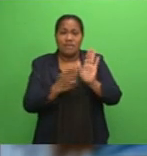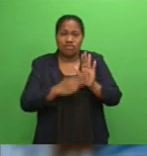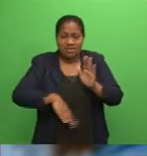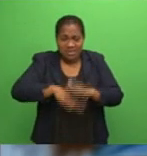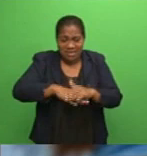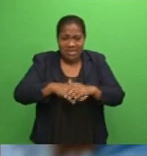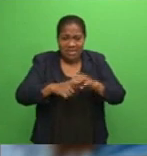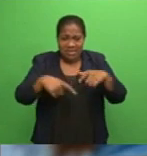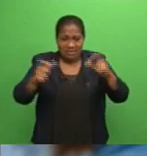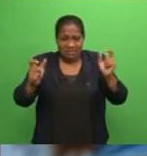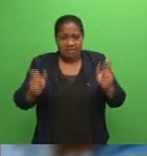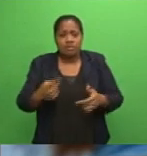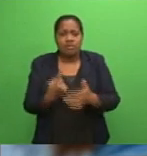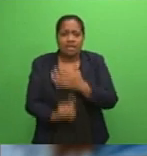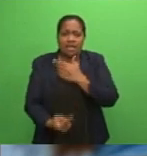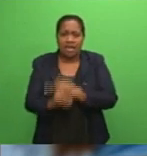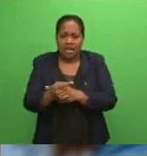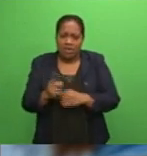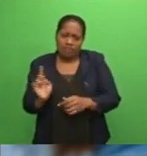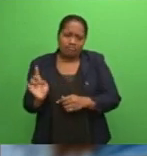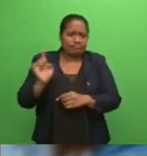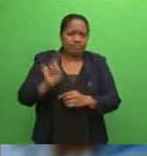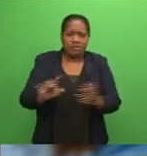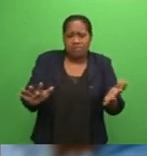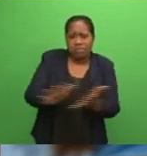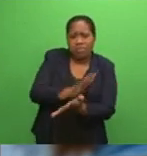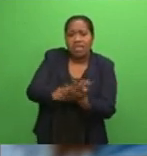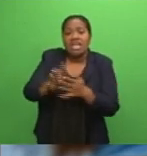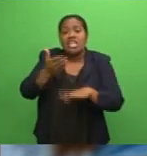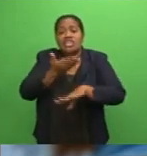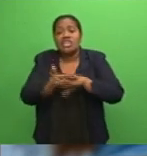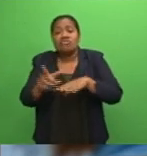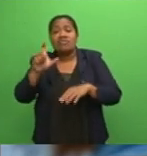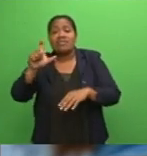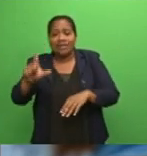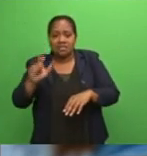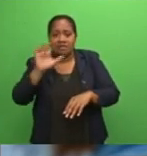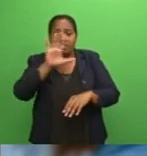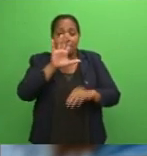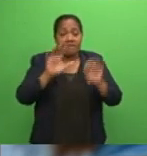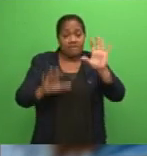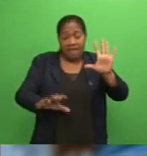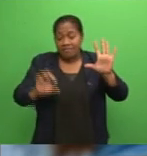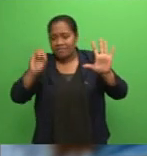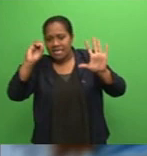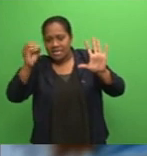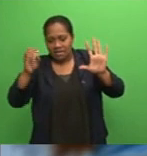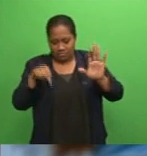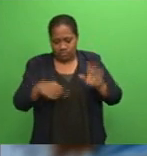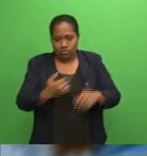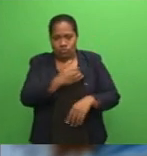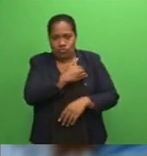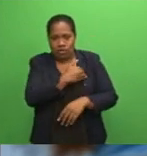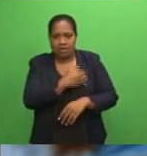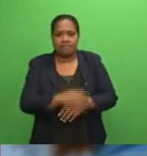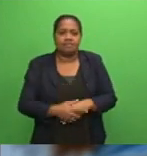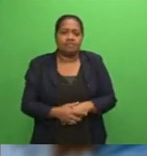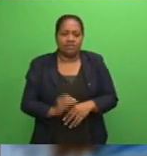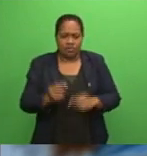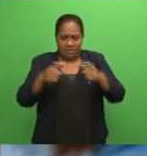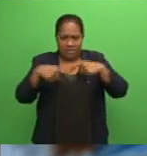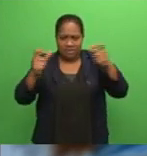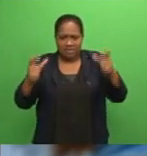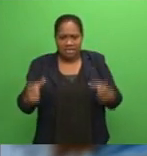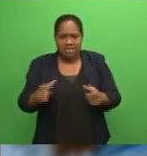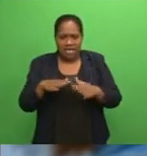in style by thrashing hapless Newcastle 5-0 this morning. With four games remaining, City have strengthened their claim